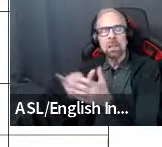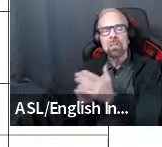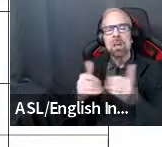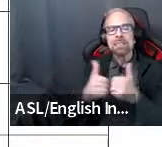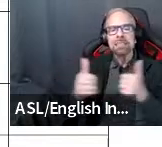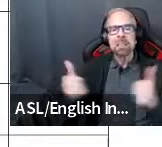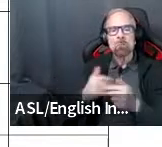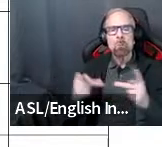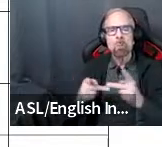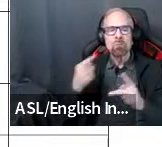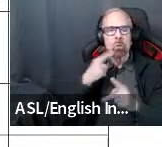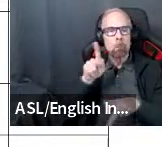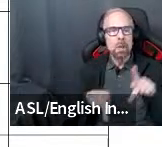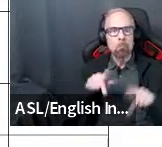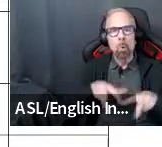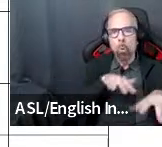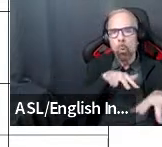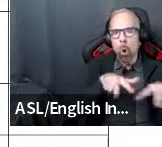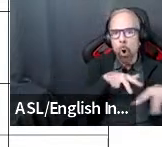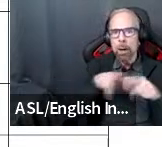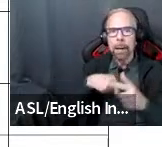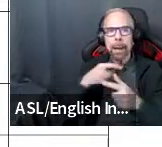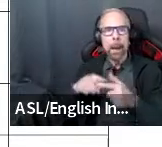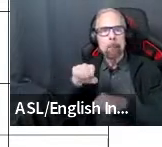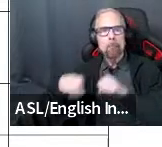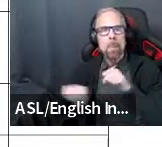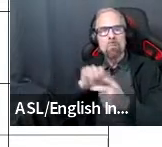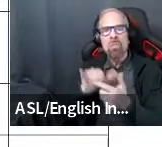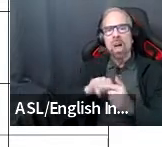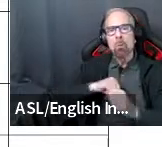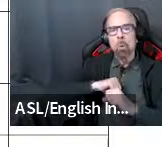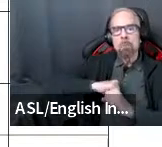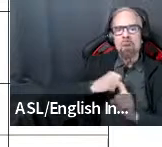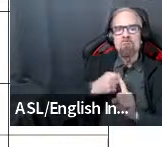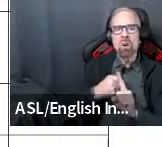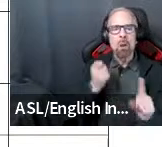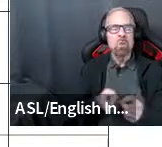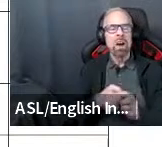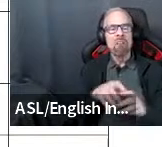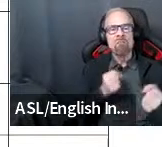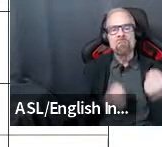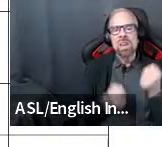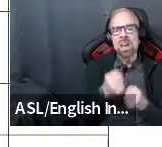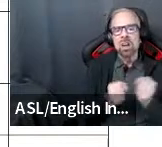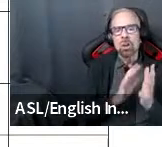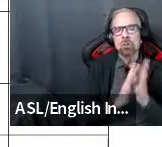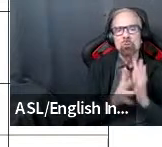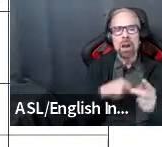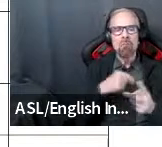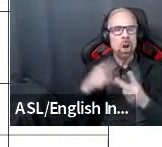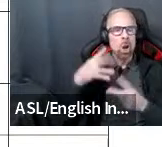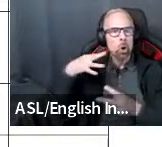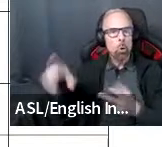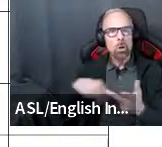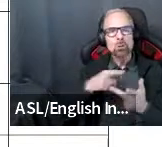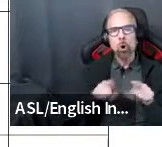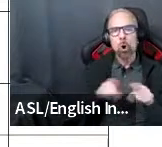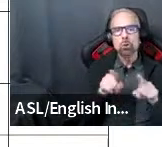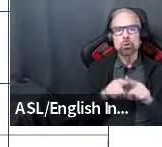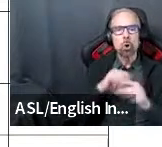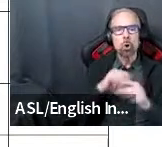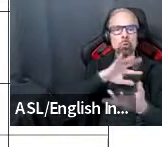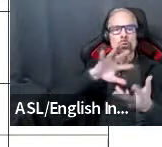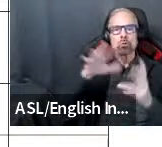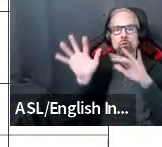walking and biking. The design elements of the path would buffer it from vehicle traffic, noise, and exposure to street debris and stormwater to provide a